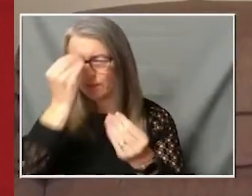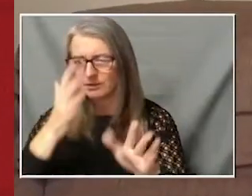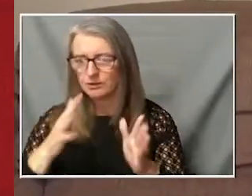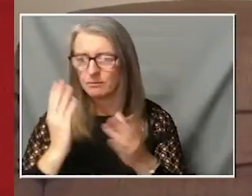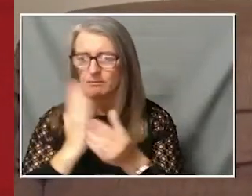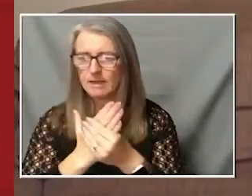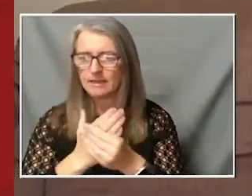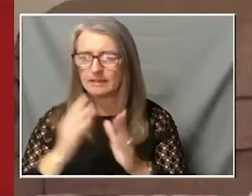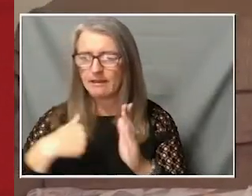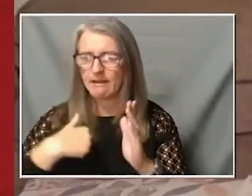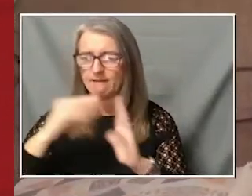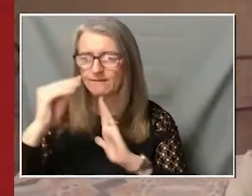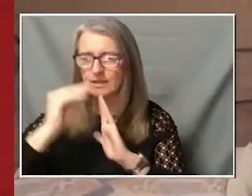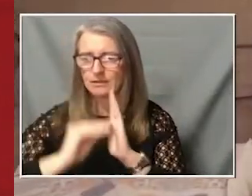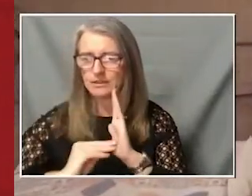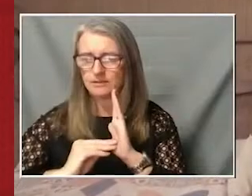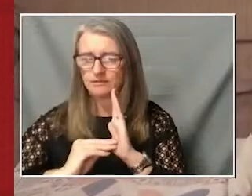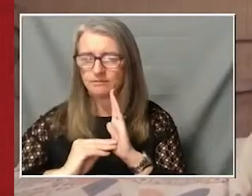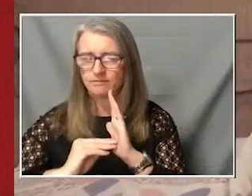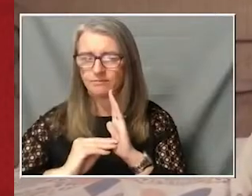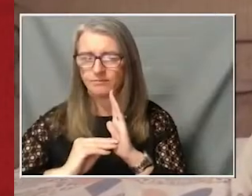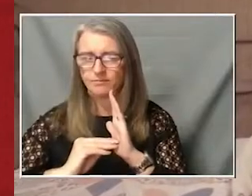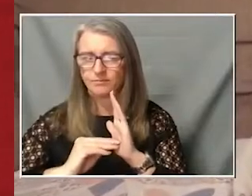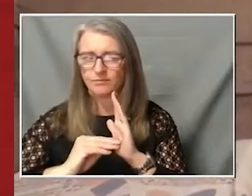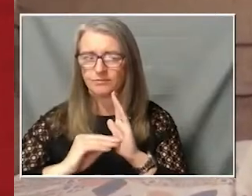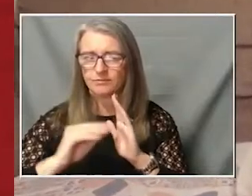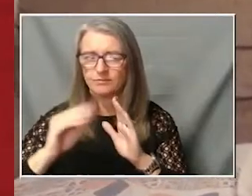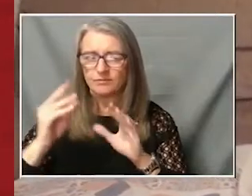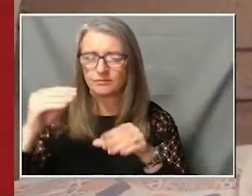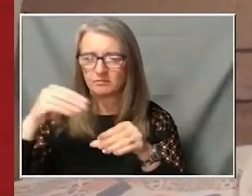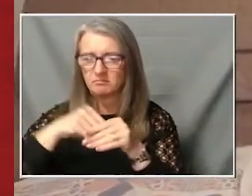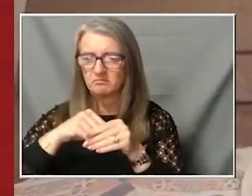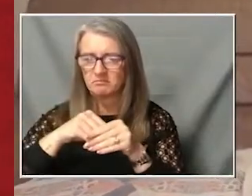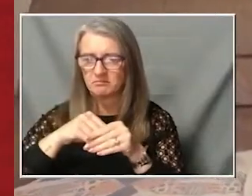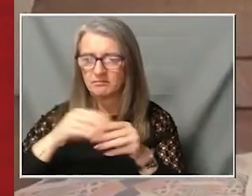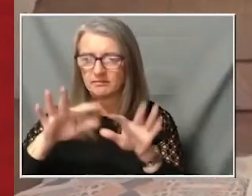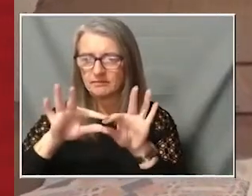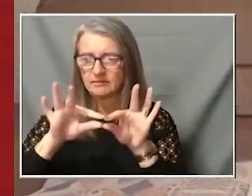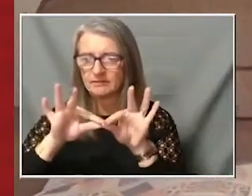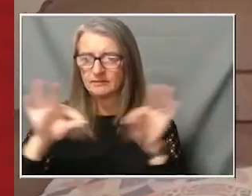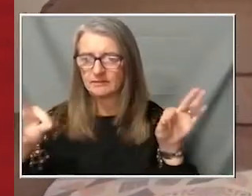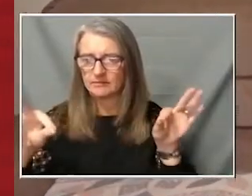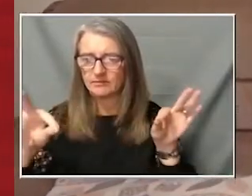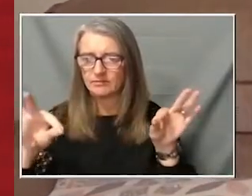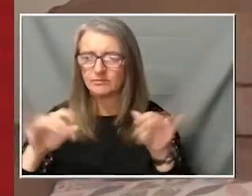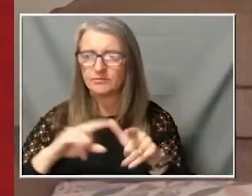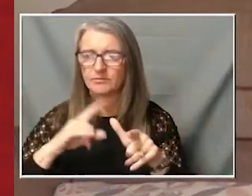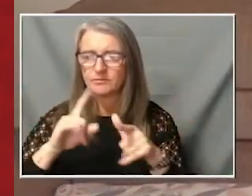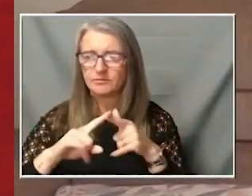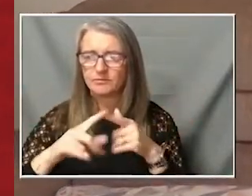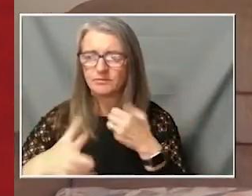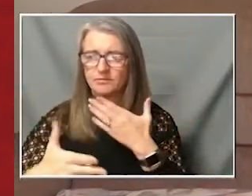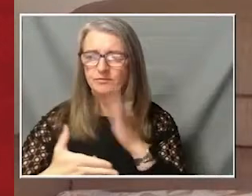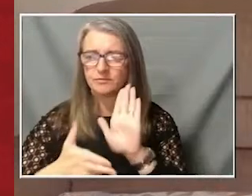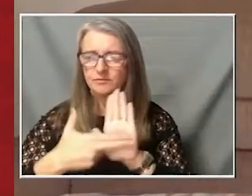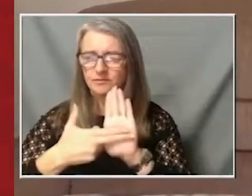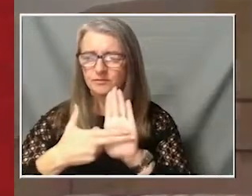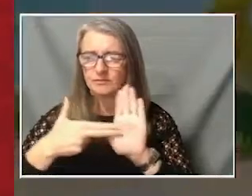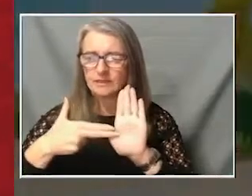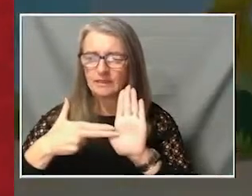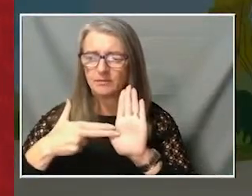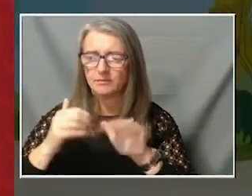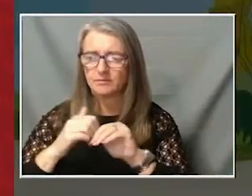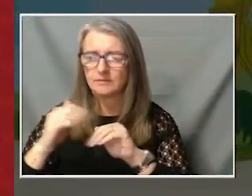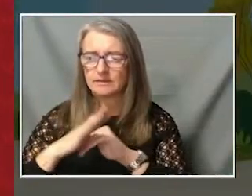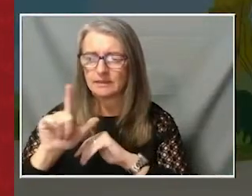packet that I filled out. And we're going to put it in, seal it, and then put on the return address label and send it to the